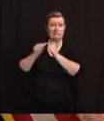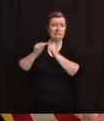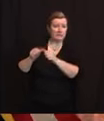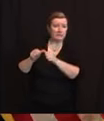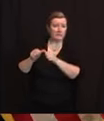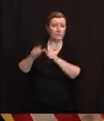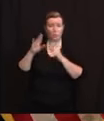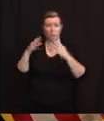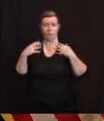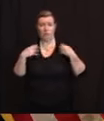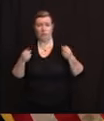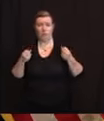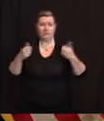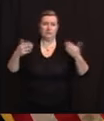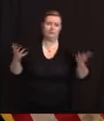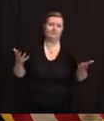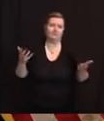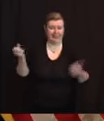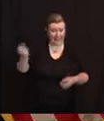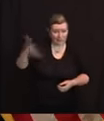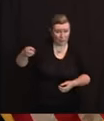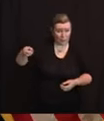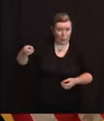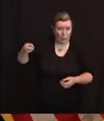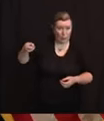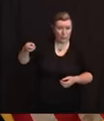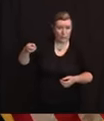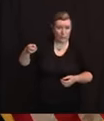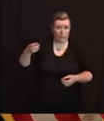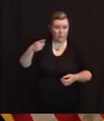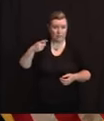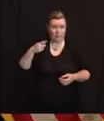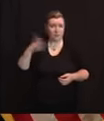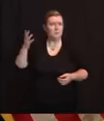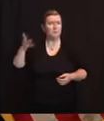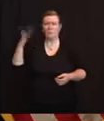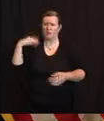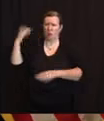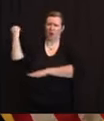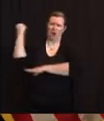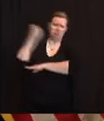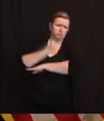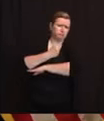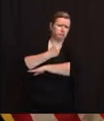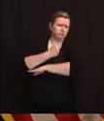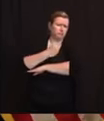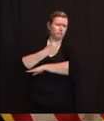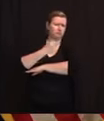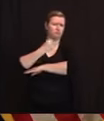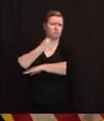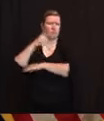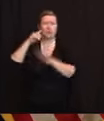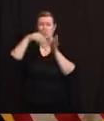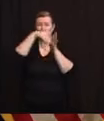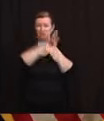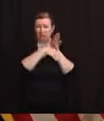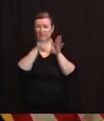casinos in particular, have just barely gotten back on their feet over the past couple of years from a recession that was over 10 years ago. So